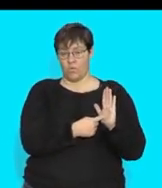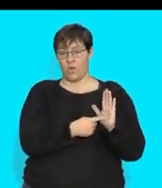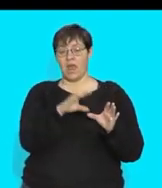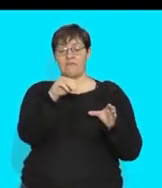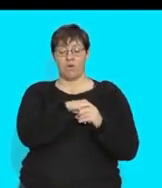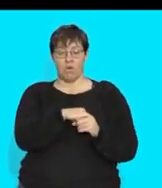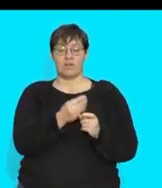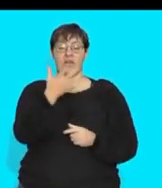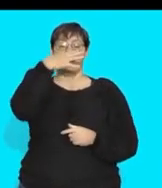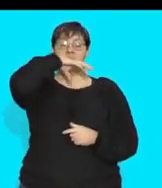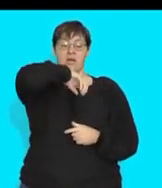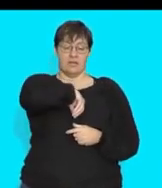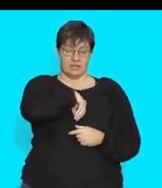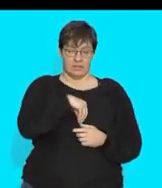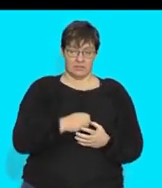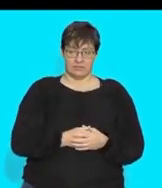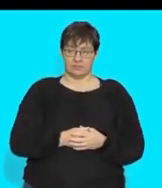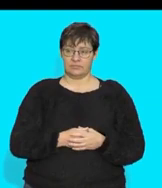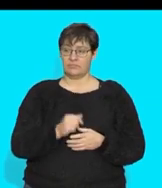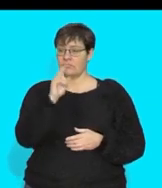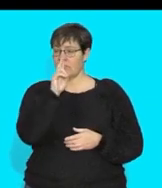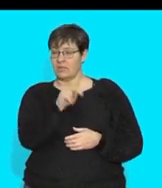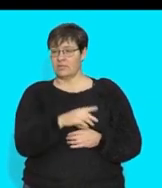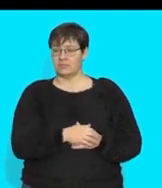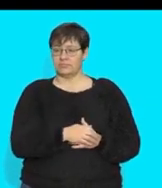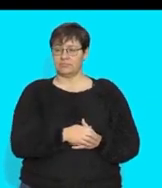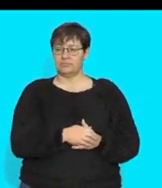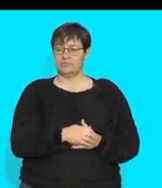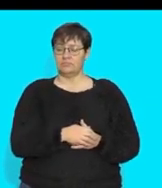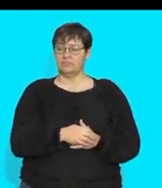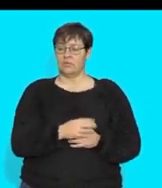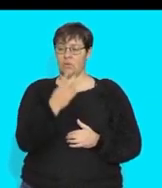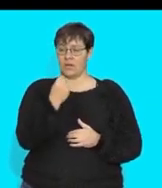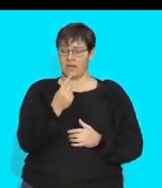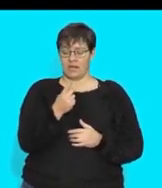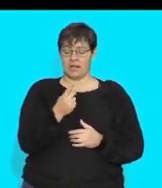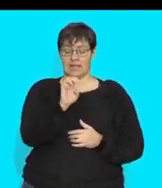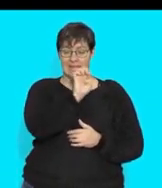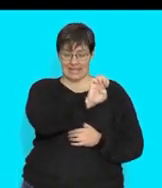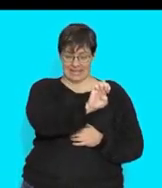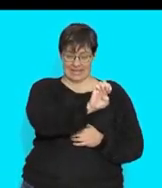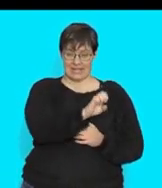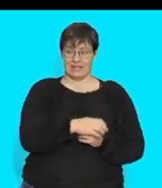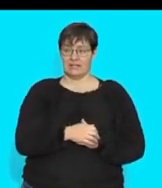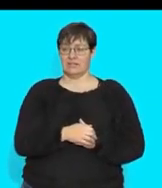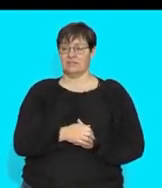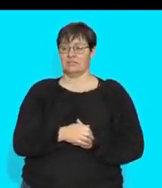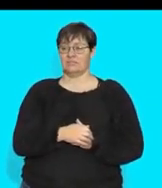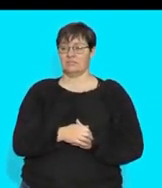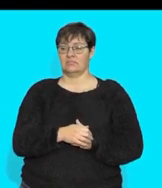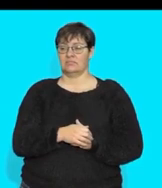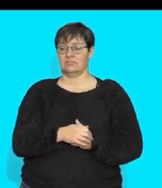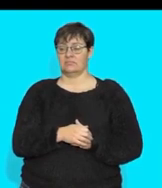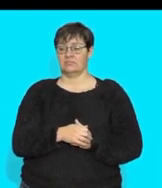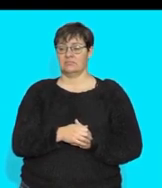during inhalation. So now let's go over here. So number 1 will be letter E, all right? So E is